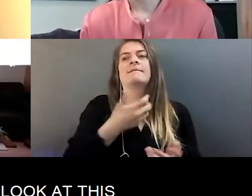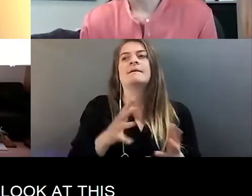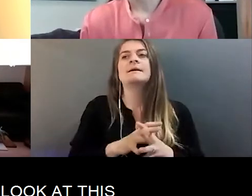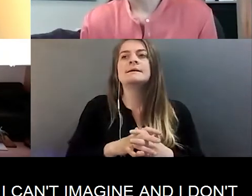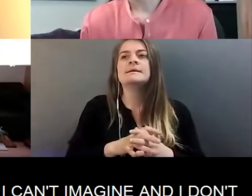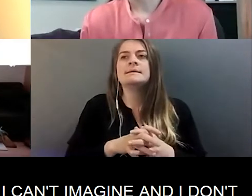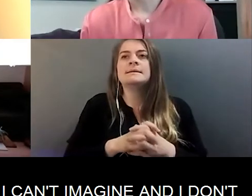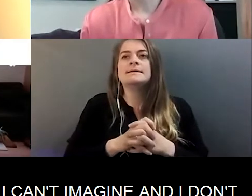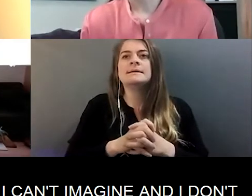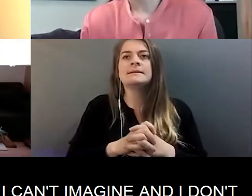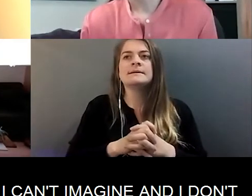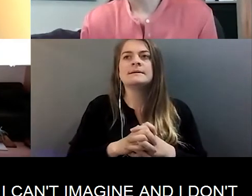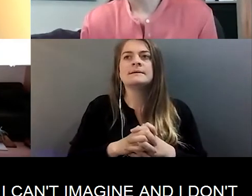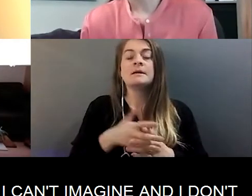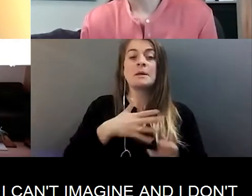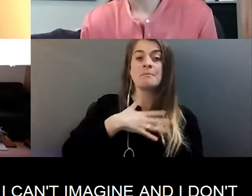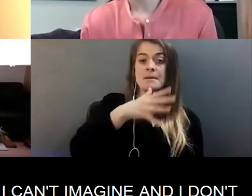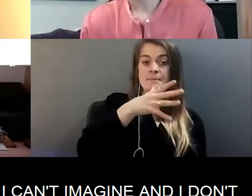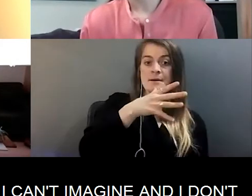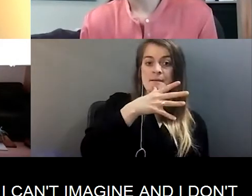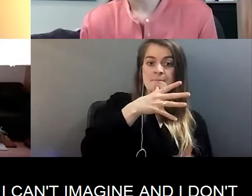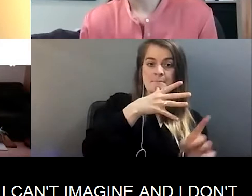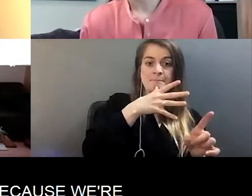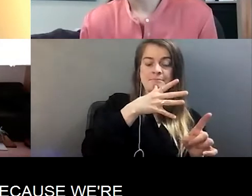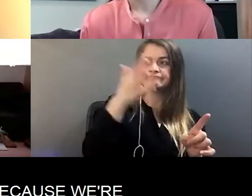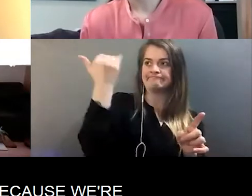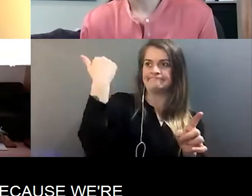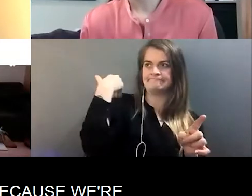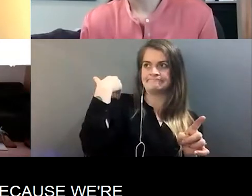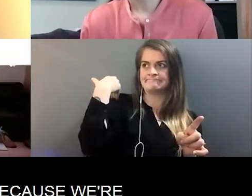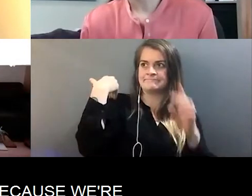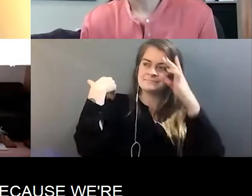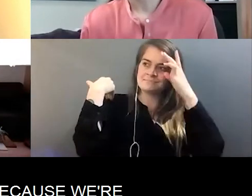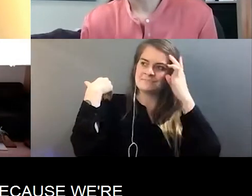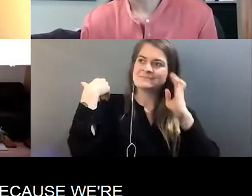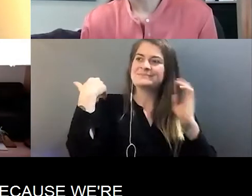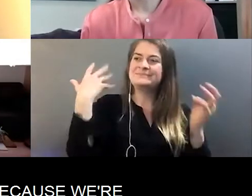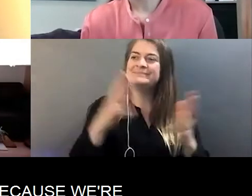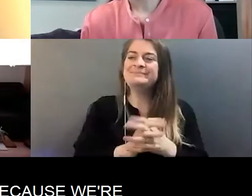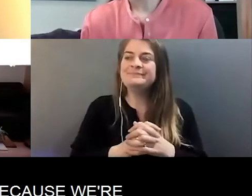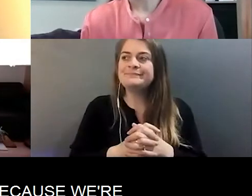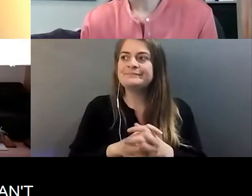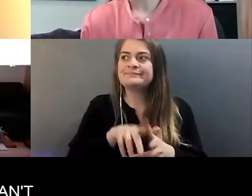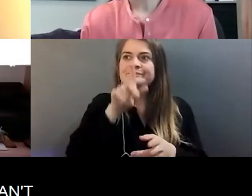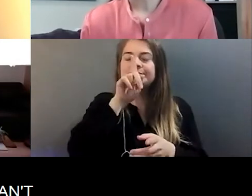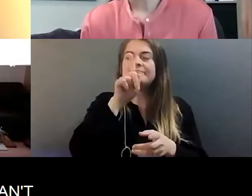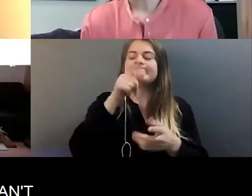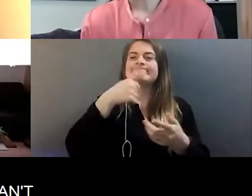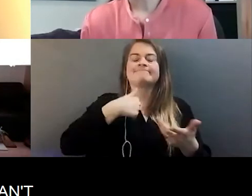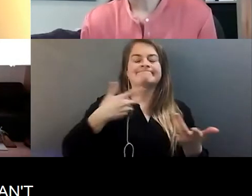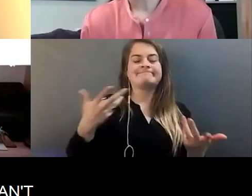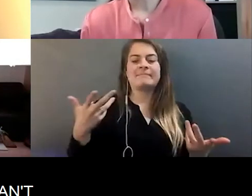the past, as far as my mother, I can't imagine, and I don't want to go down that path because we're not going there, but I can't